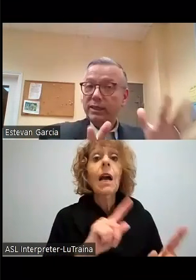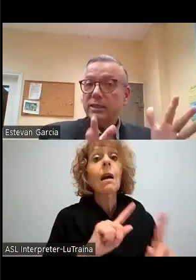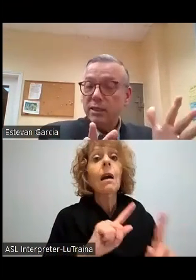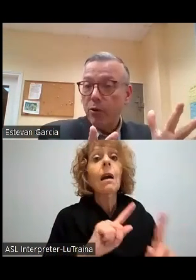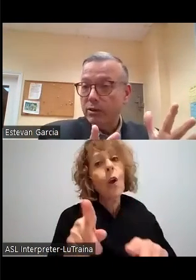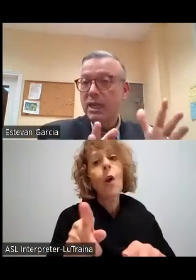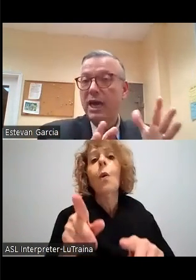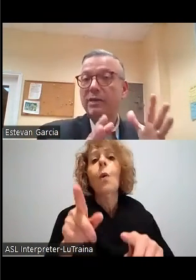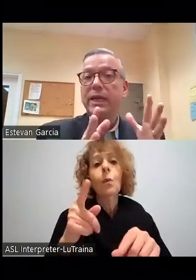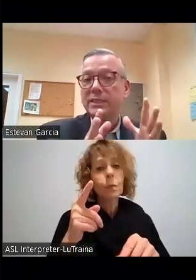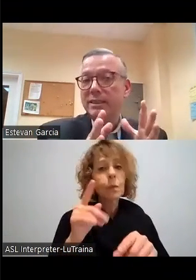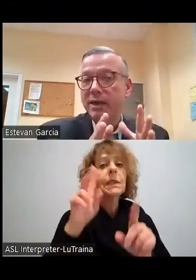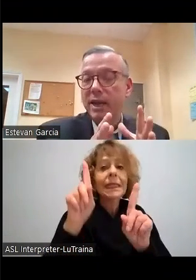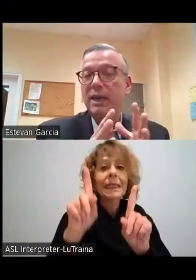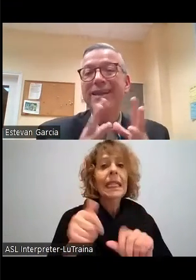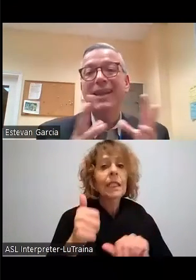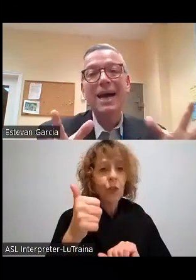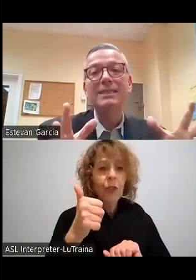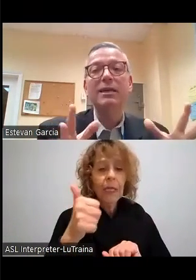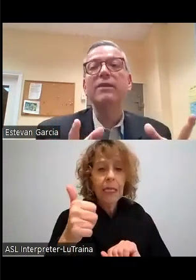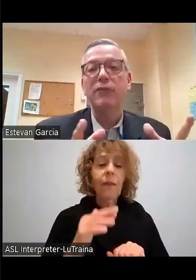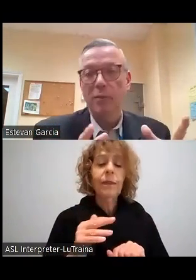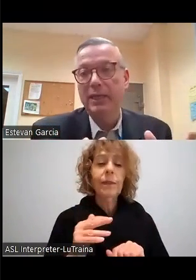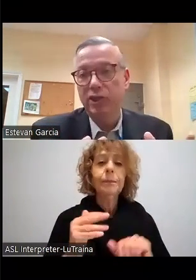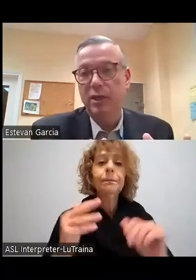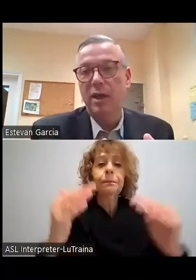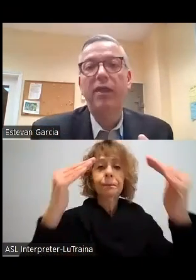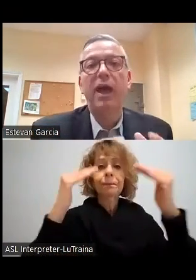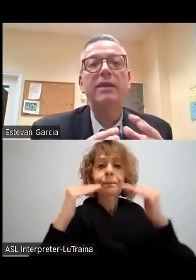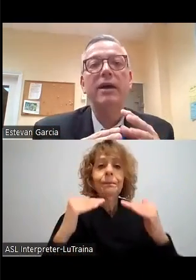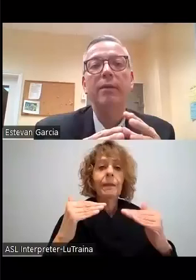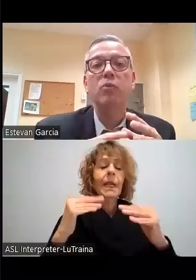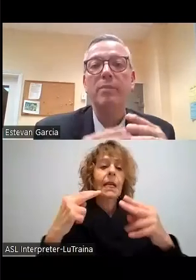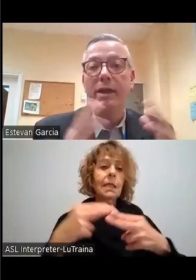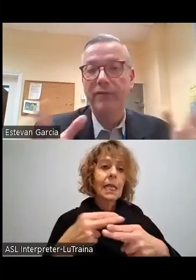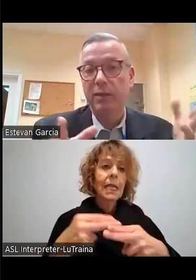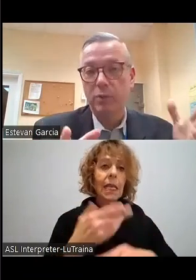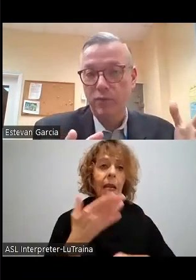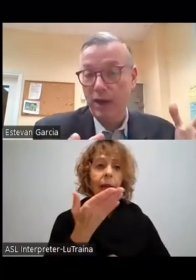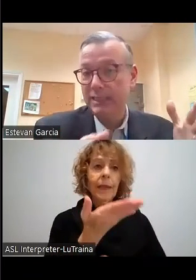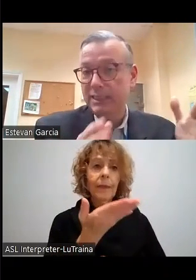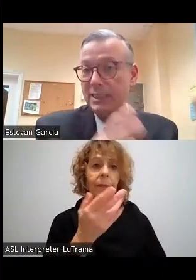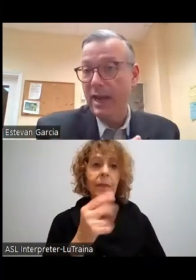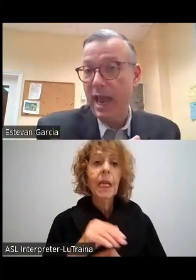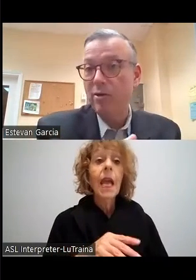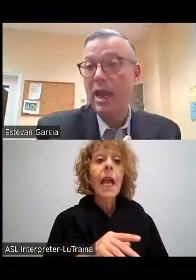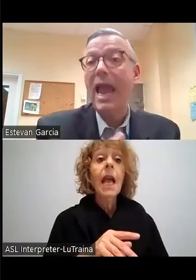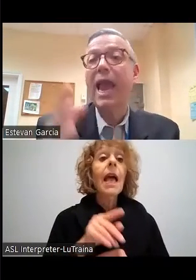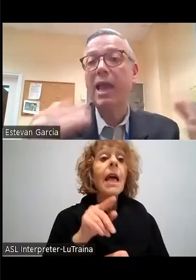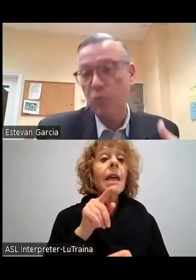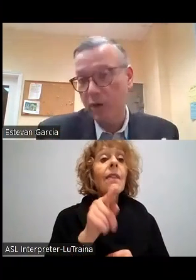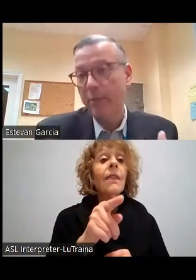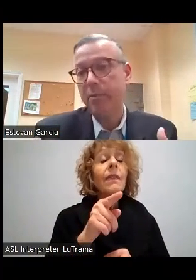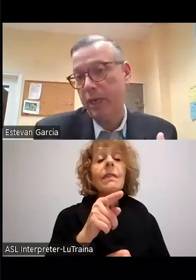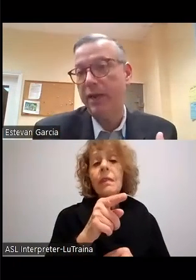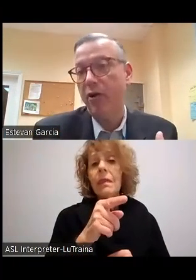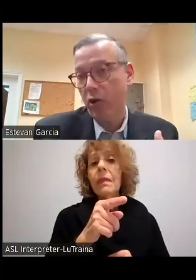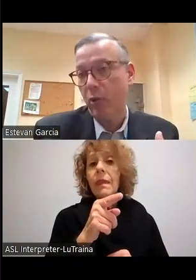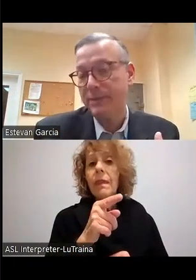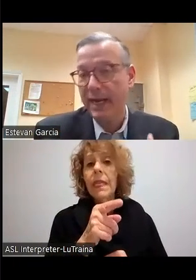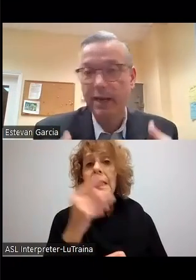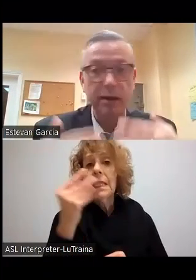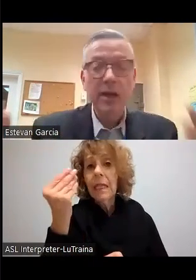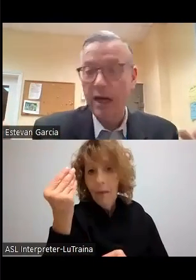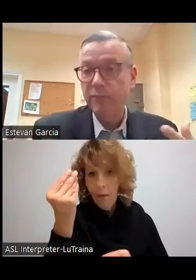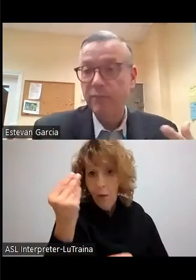So this is an important slide because it's got lots of information that will be available for us to send out, and we're going to be putting it on